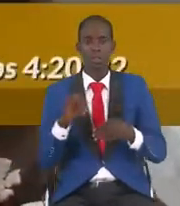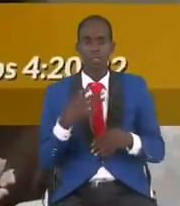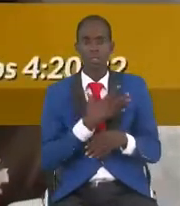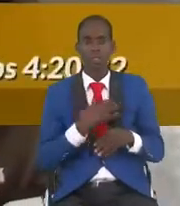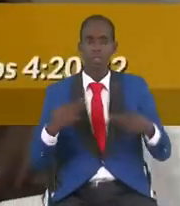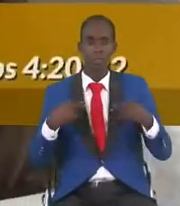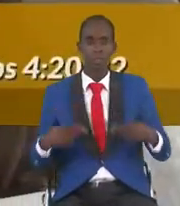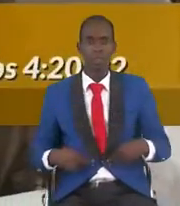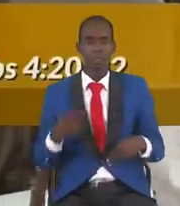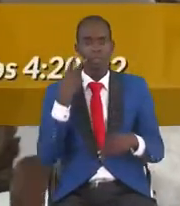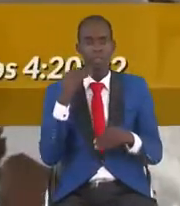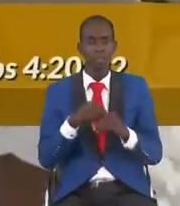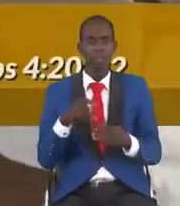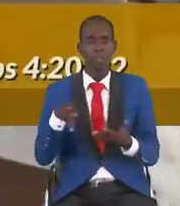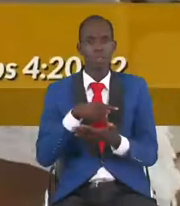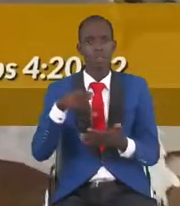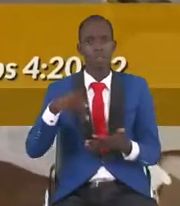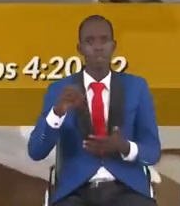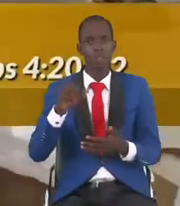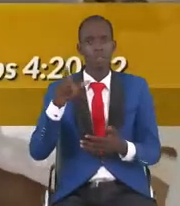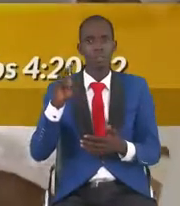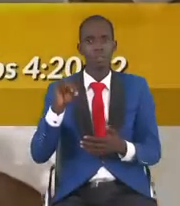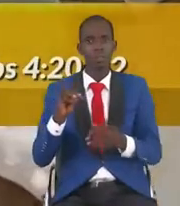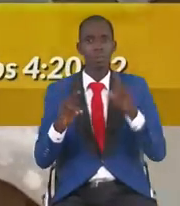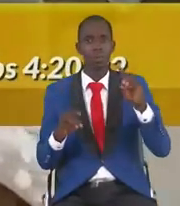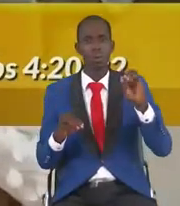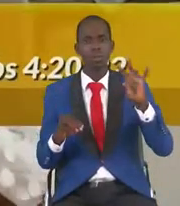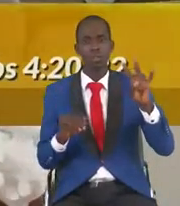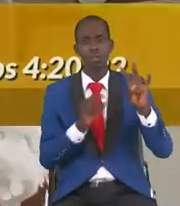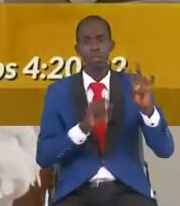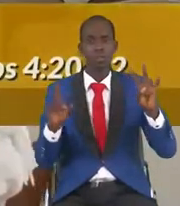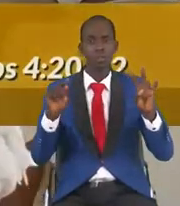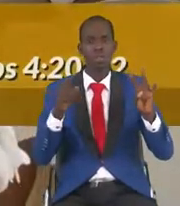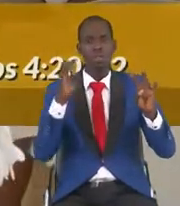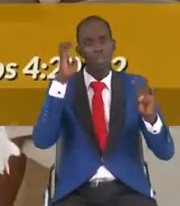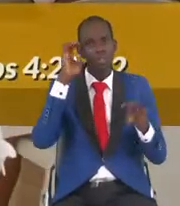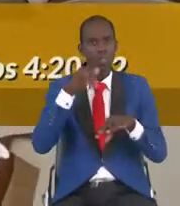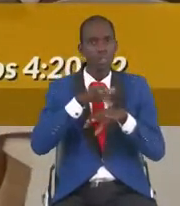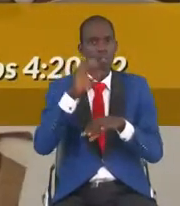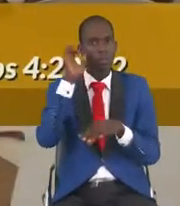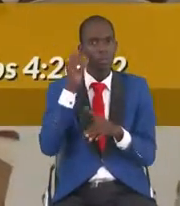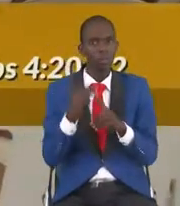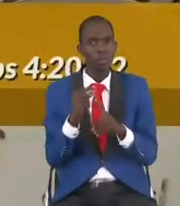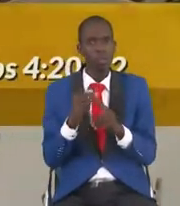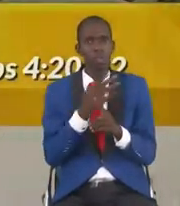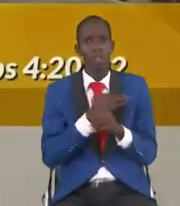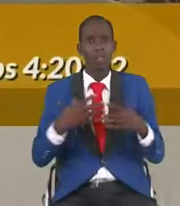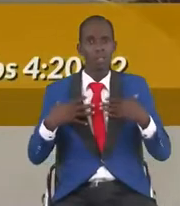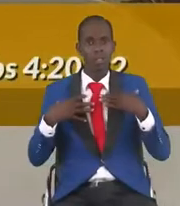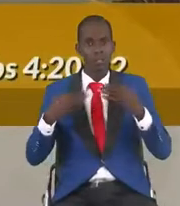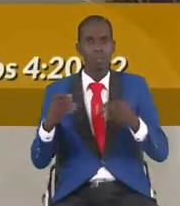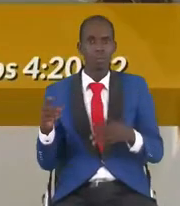Psalm 107 verse 20, it says he sent his word and healed them